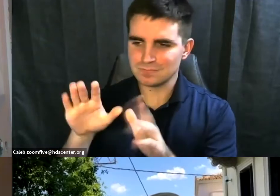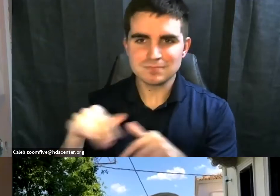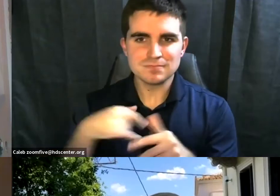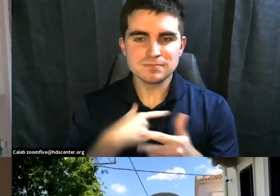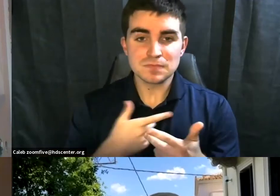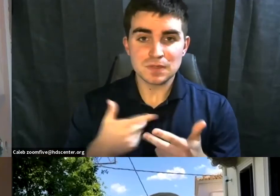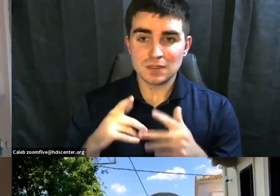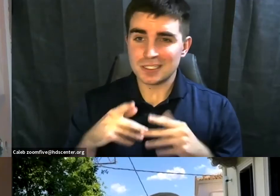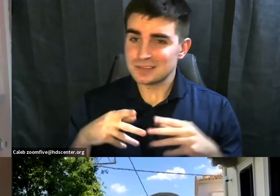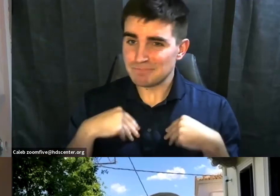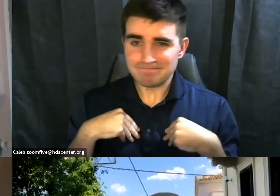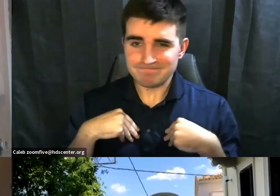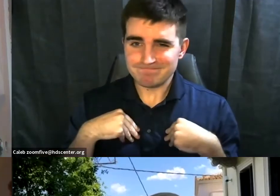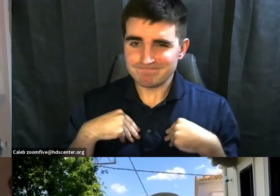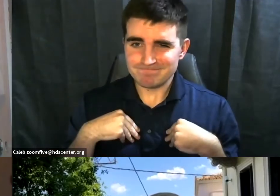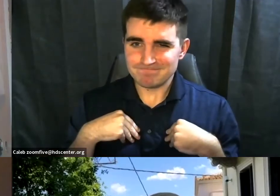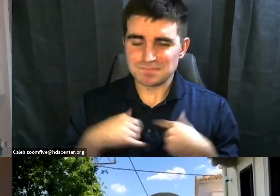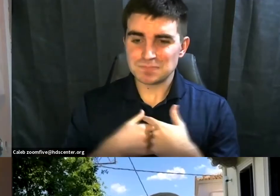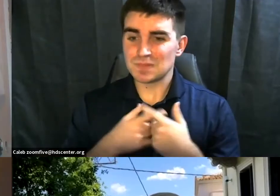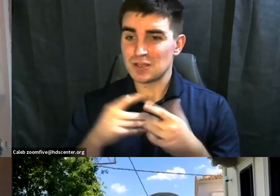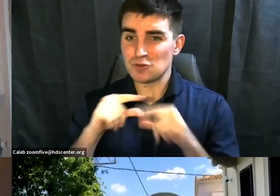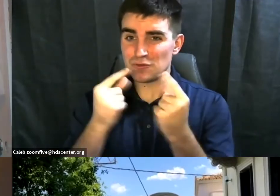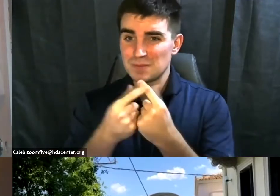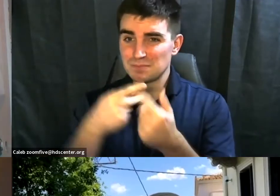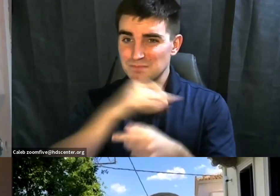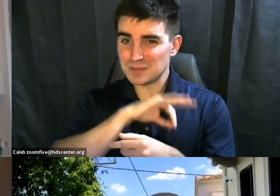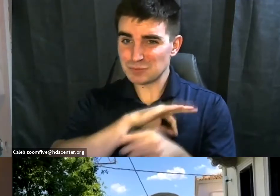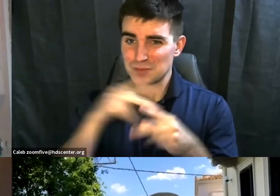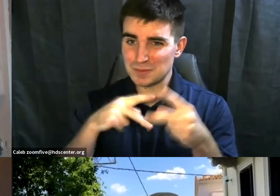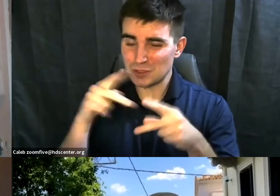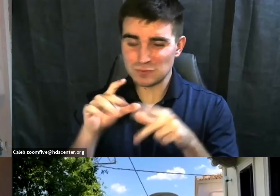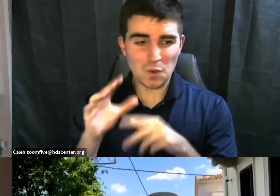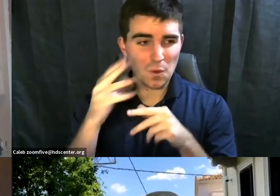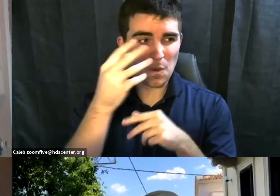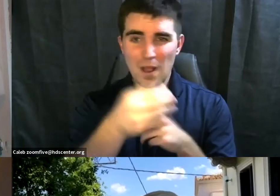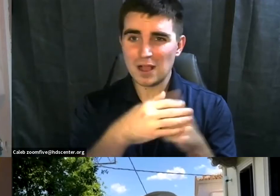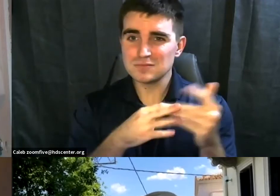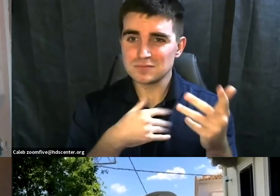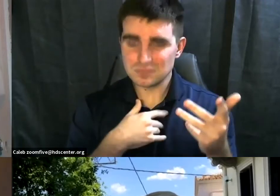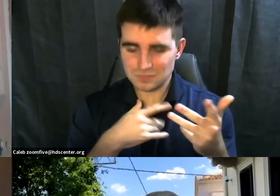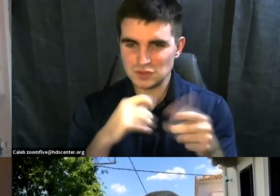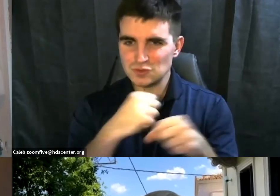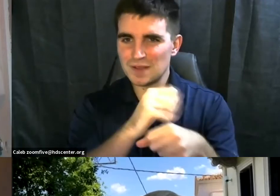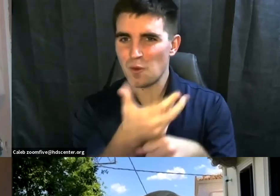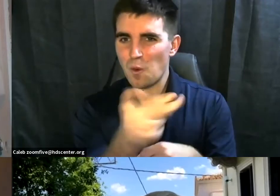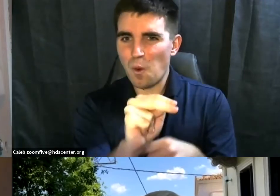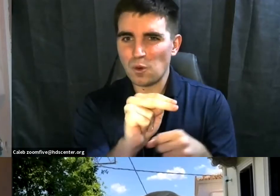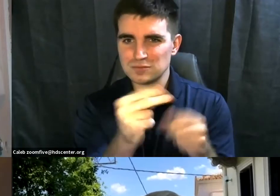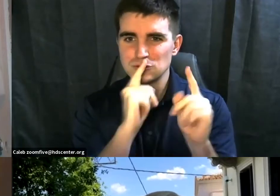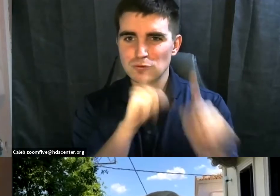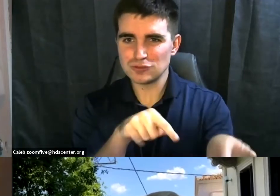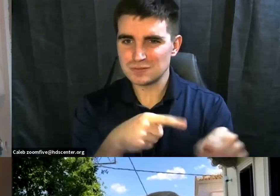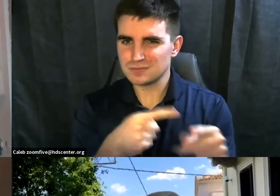of disabled Pittsburghers, they just go out and they create their own solution. And that solution is called Magic Carpet. And it's really thanks to Paul